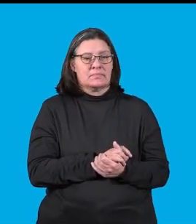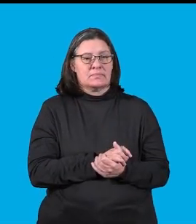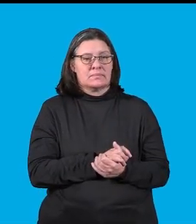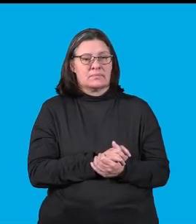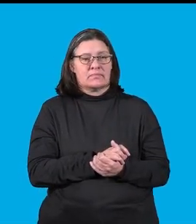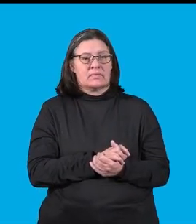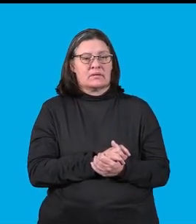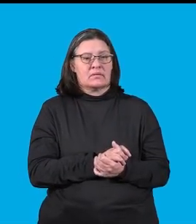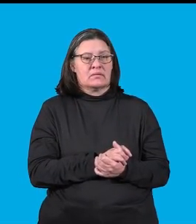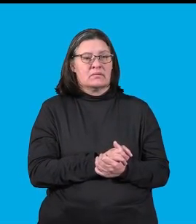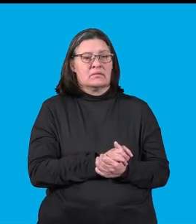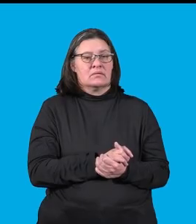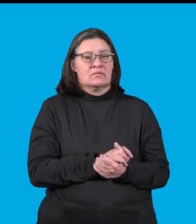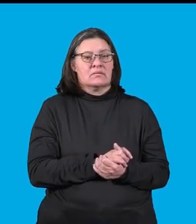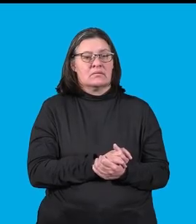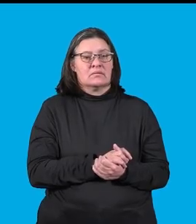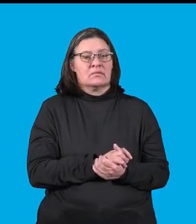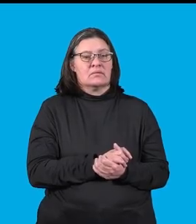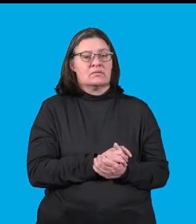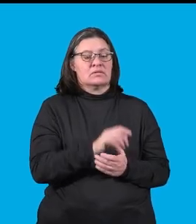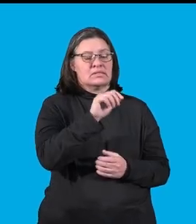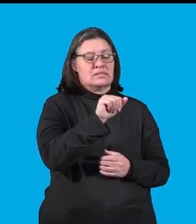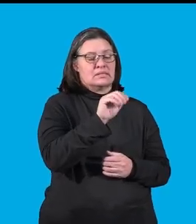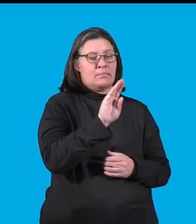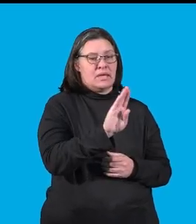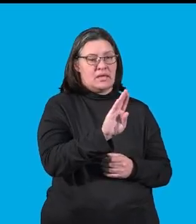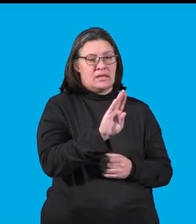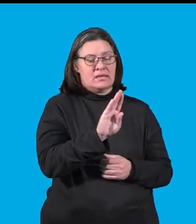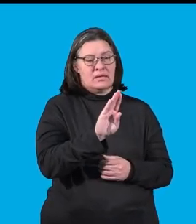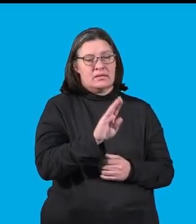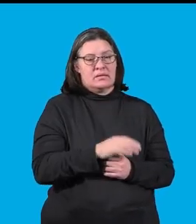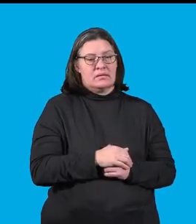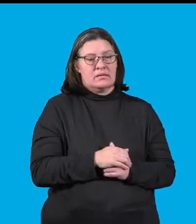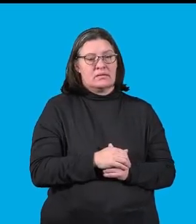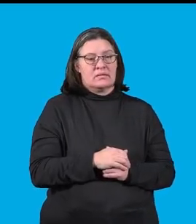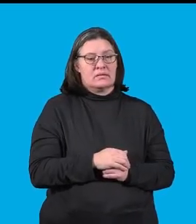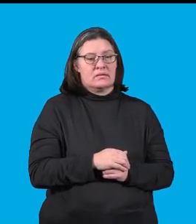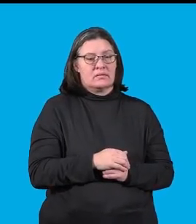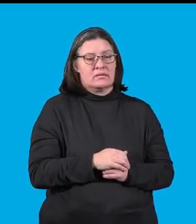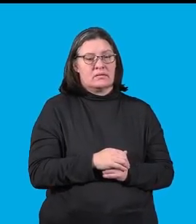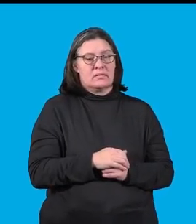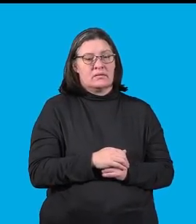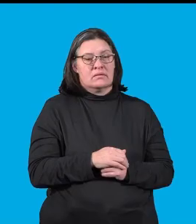we're just going to need to rewrite this expression here, 6b,